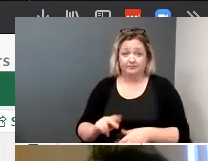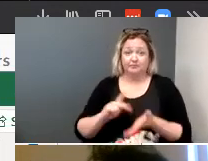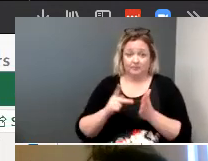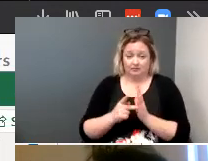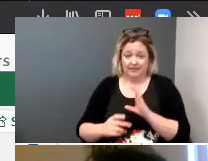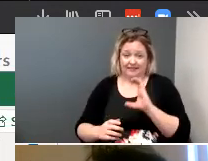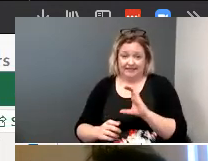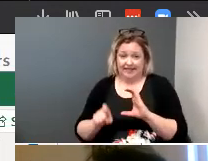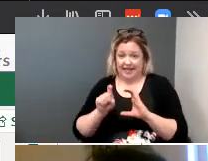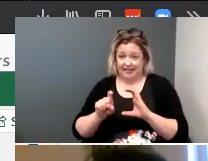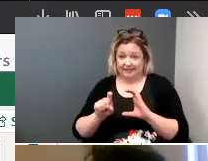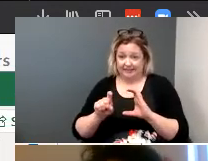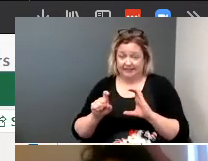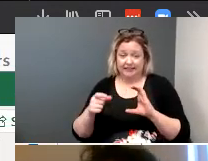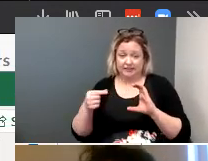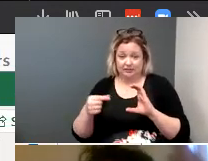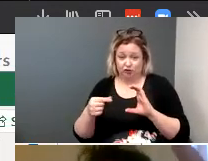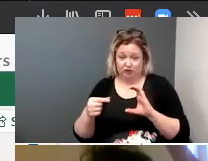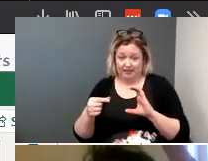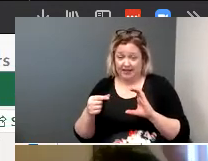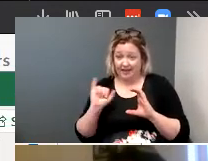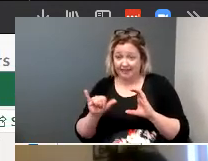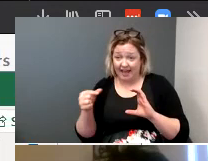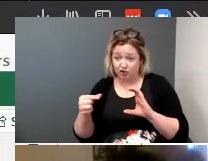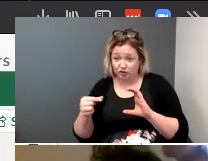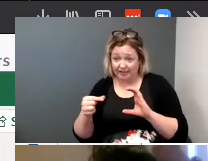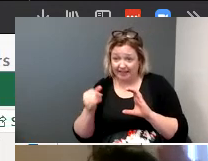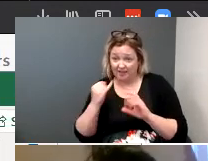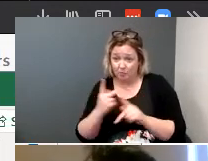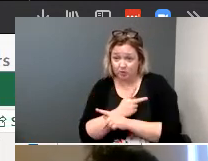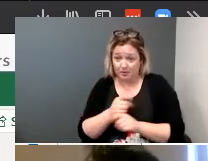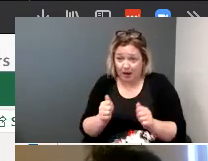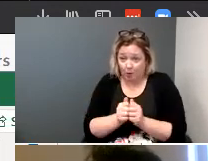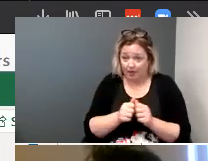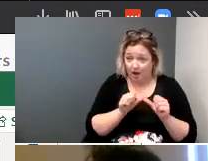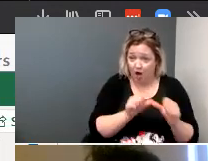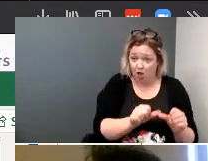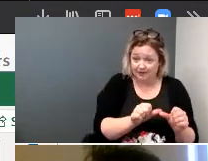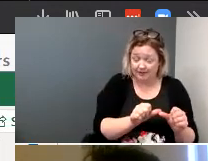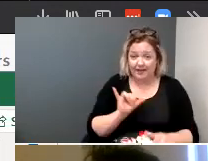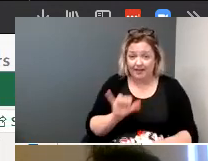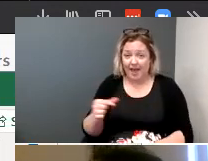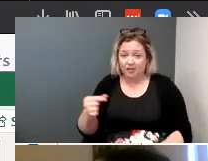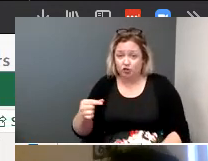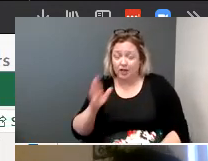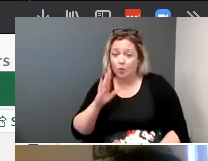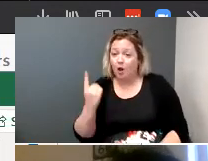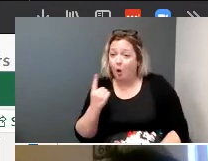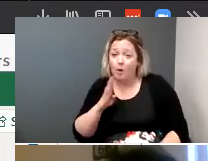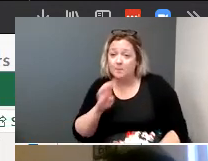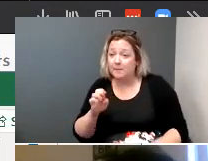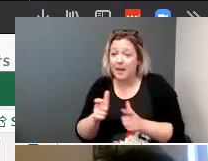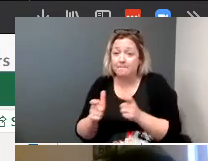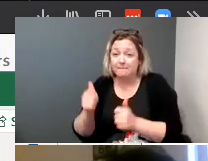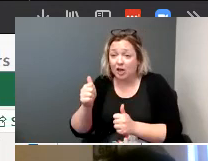that particular gn with that constant, that gn will always be larger than f of n. That is big O